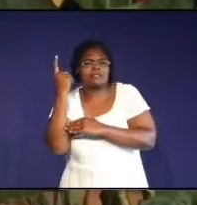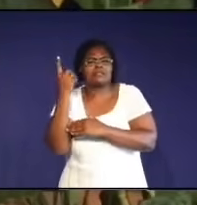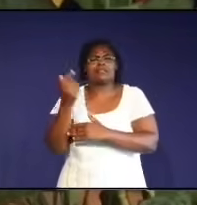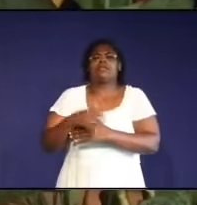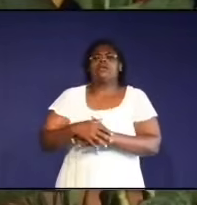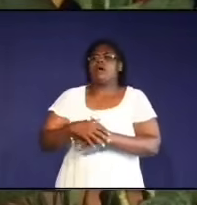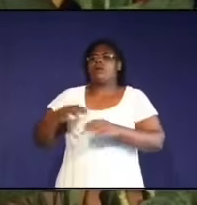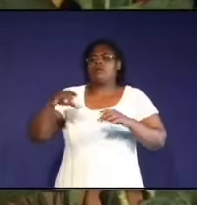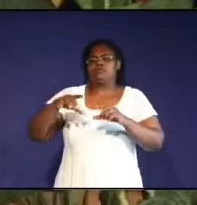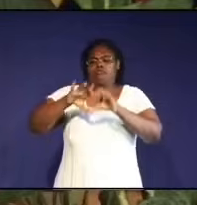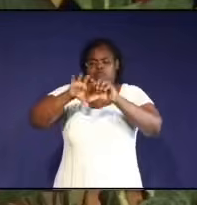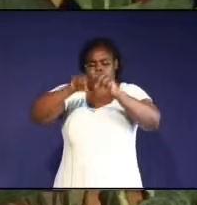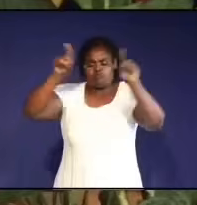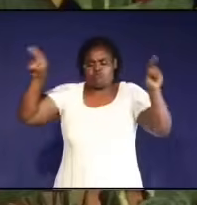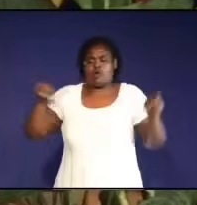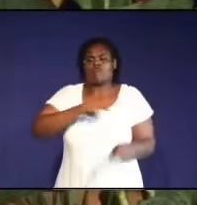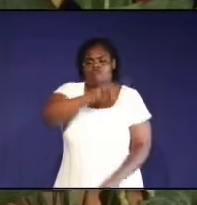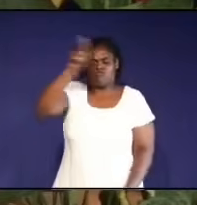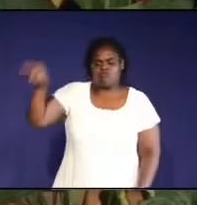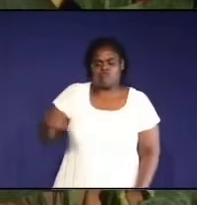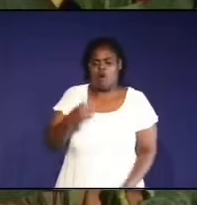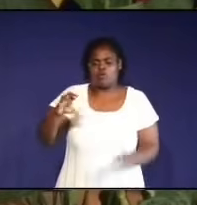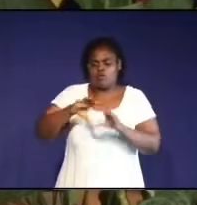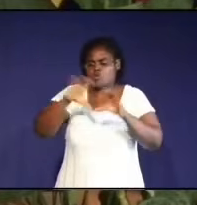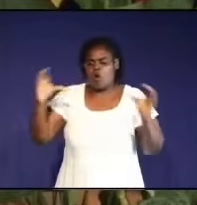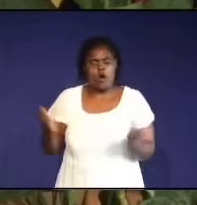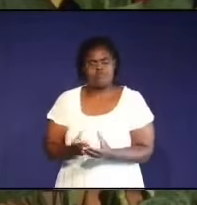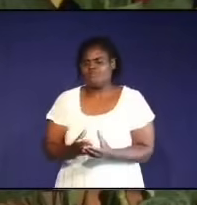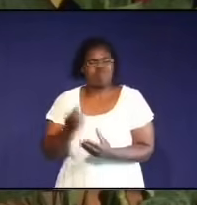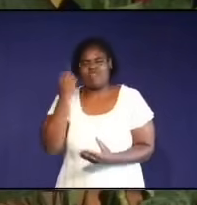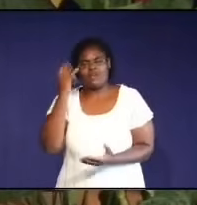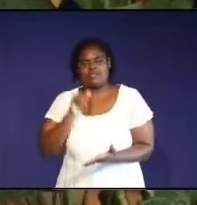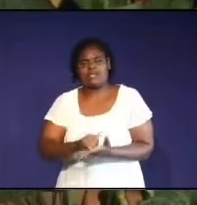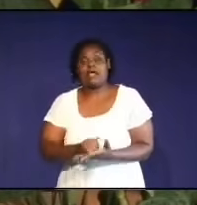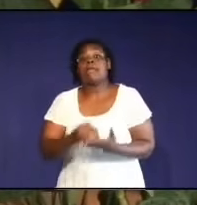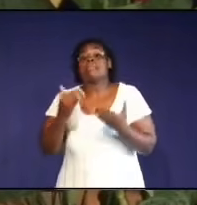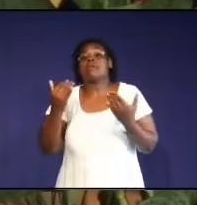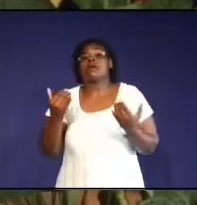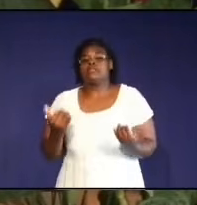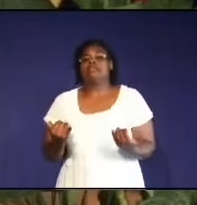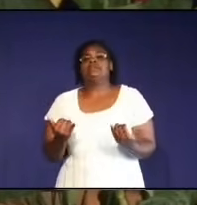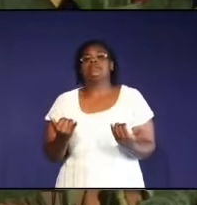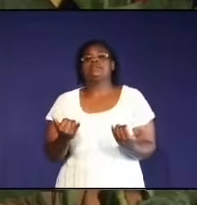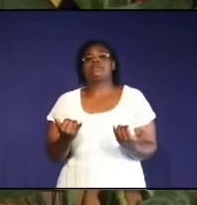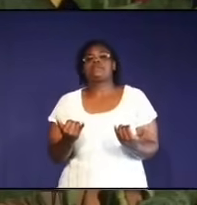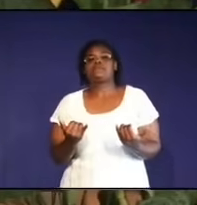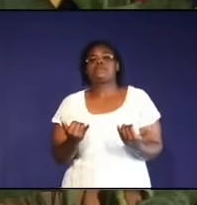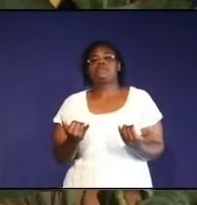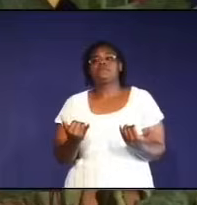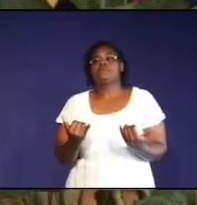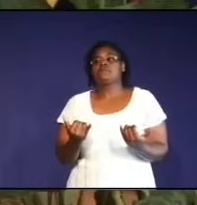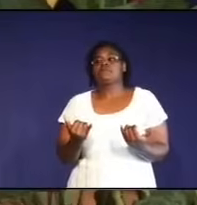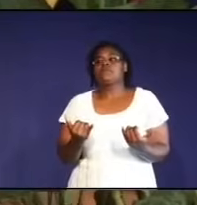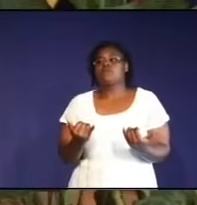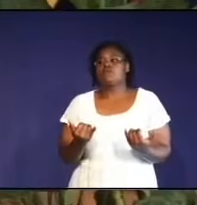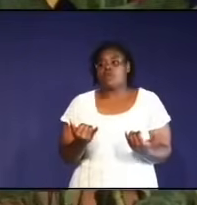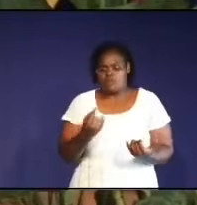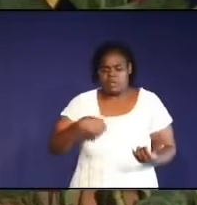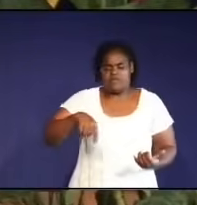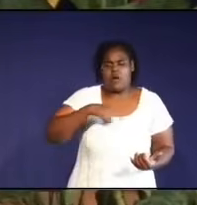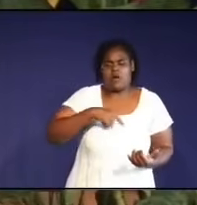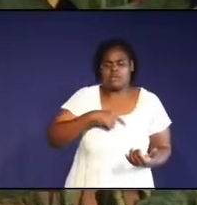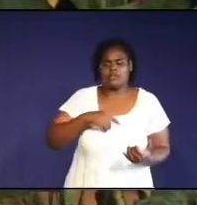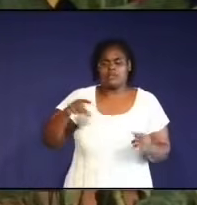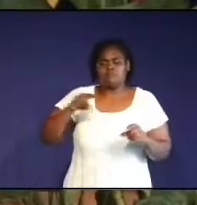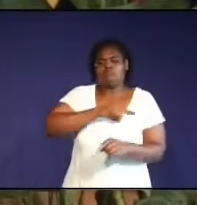own world. He said, I saw four angels standing at the four corners. But even us on our own world,